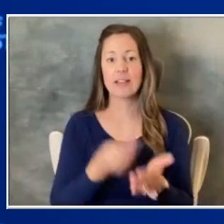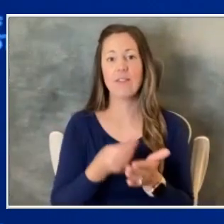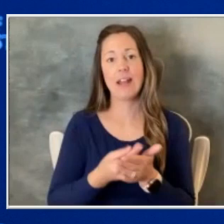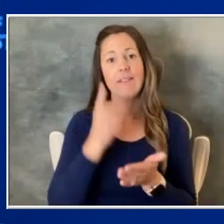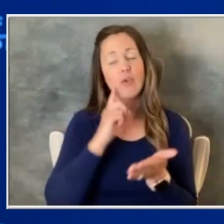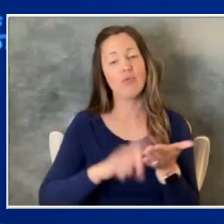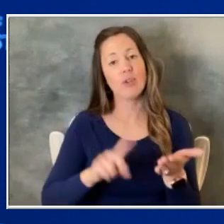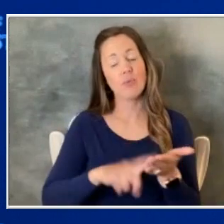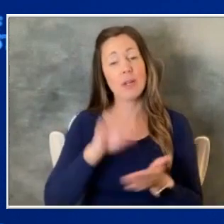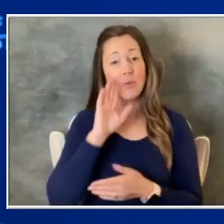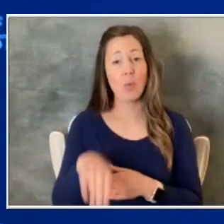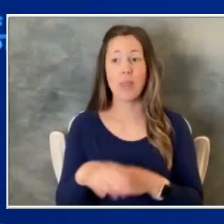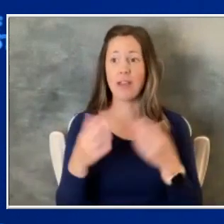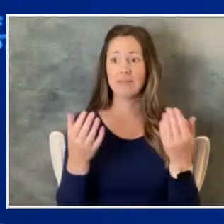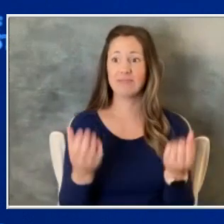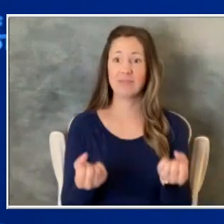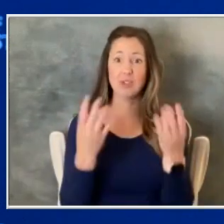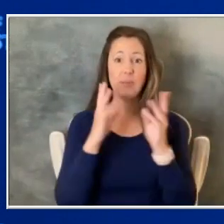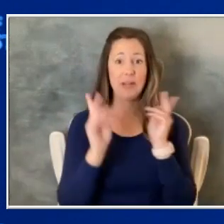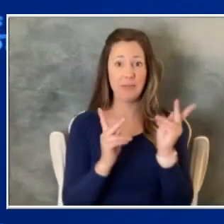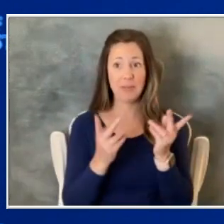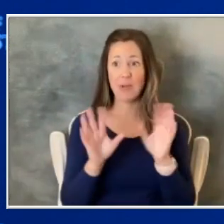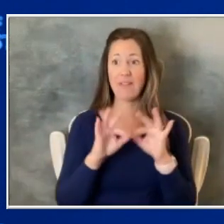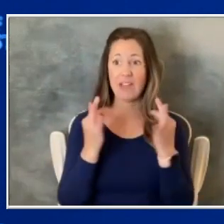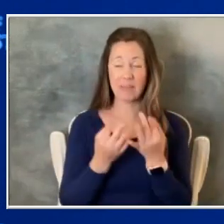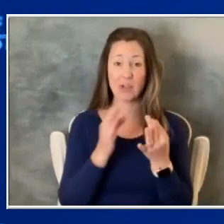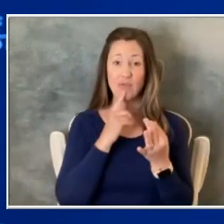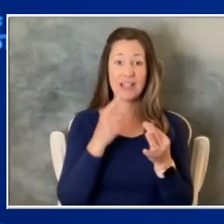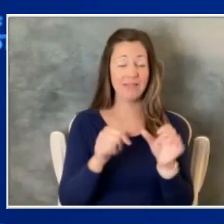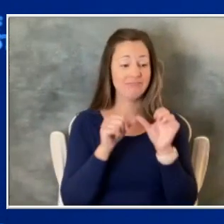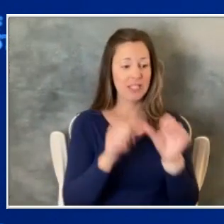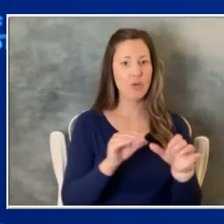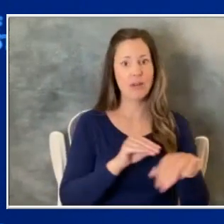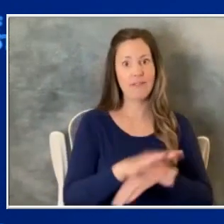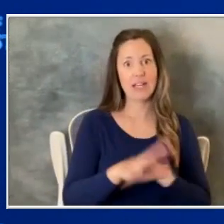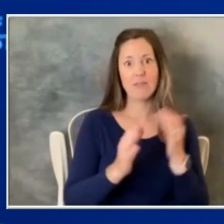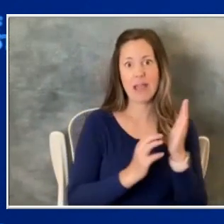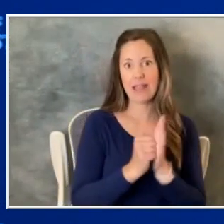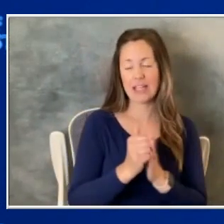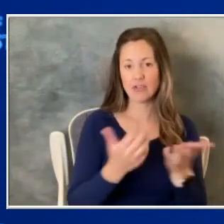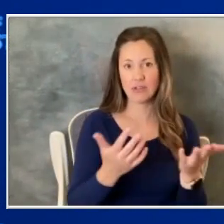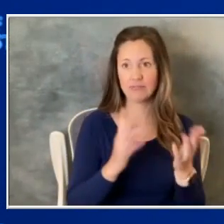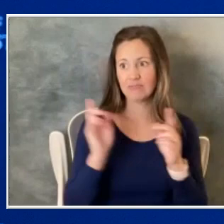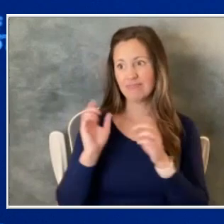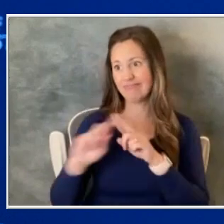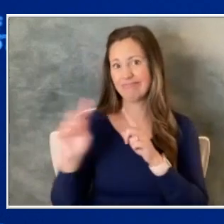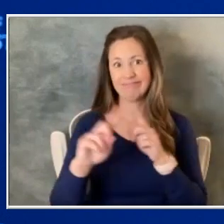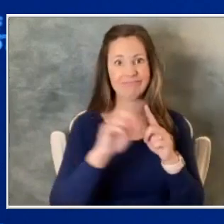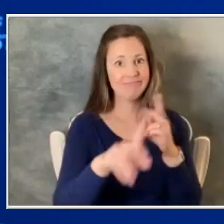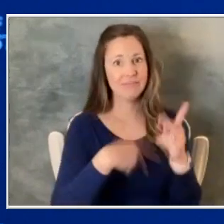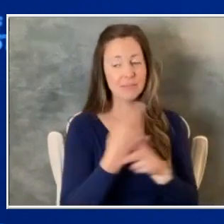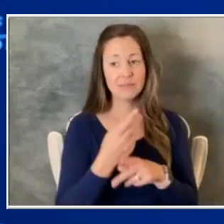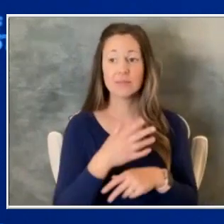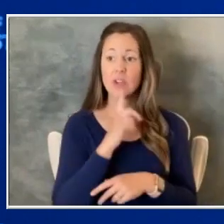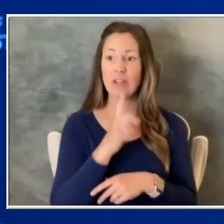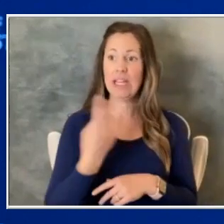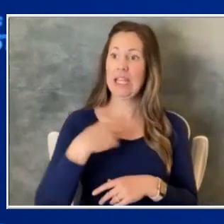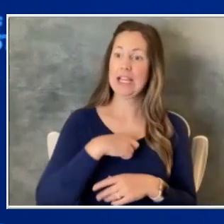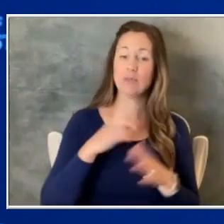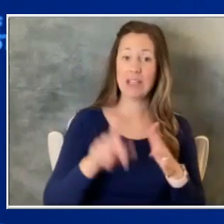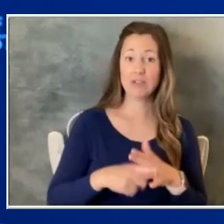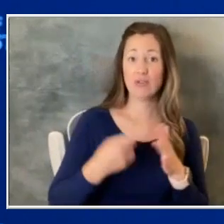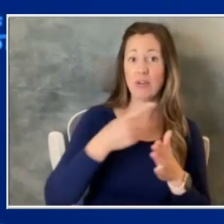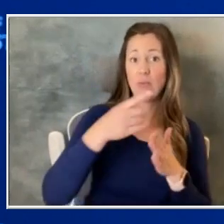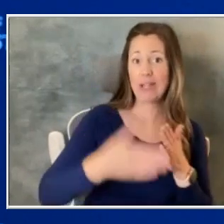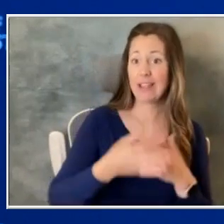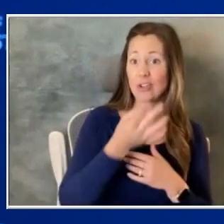many people, so many families have been and continue to be affected by cancer, all forms of cancer. And as we move into the weekend, I think